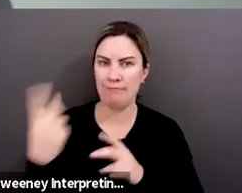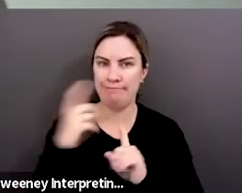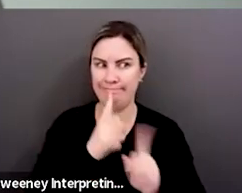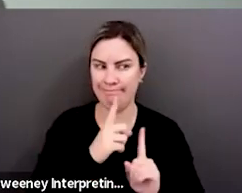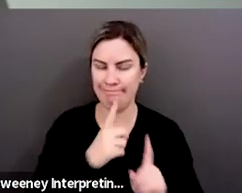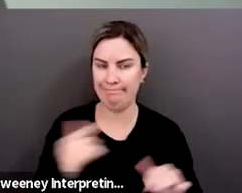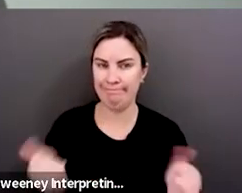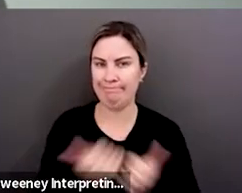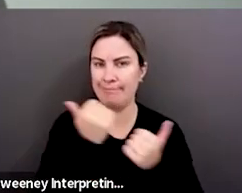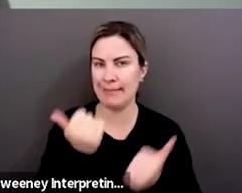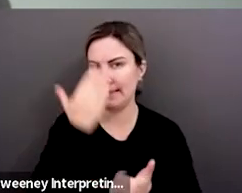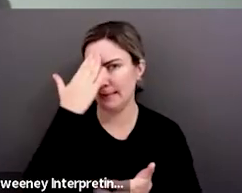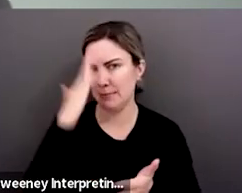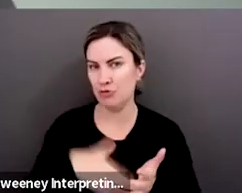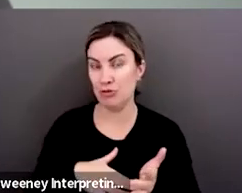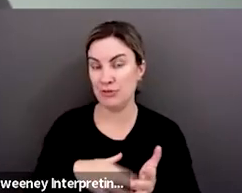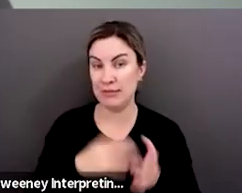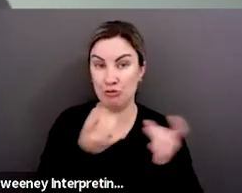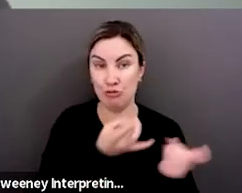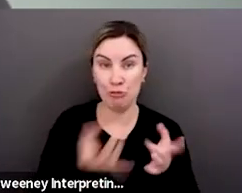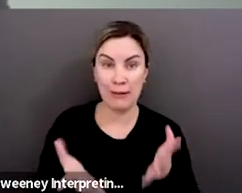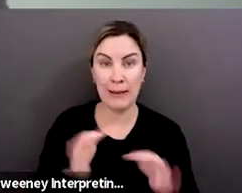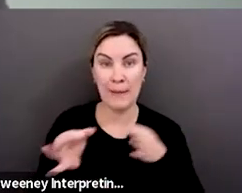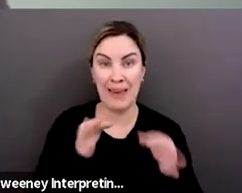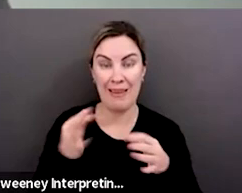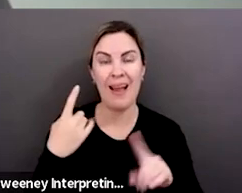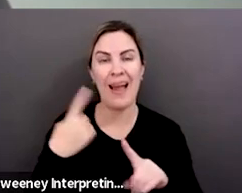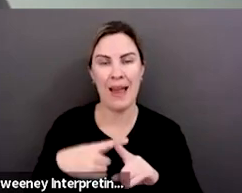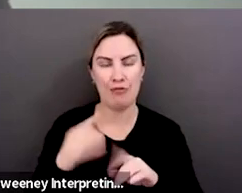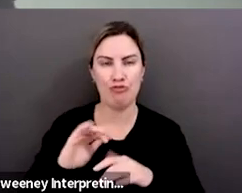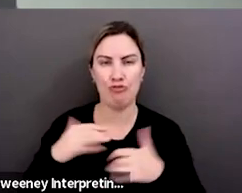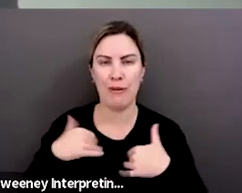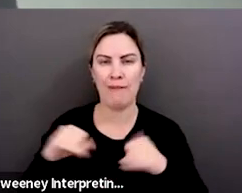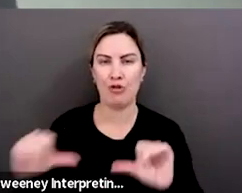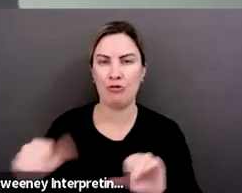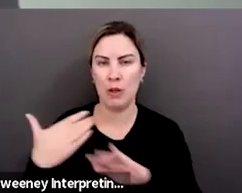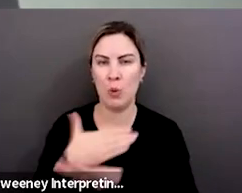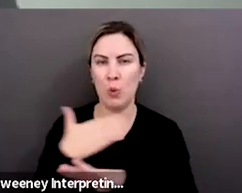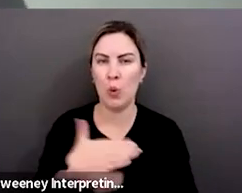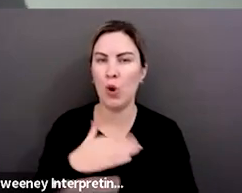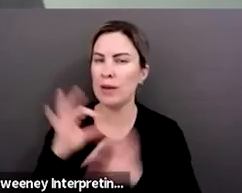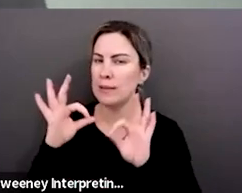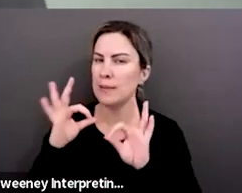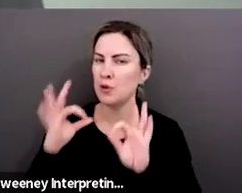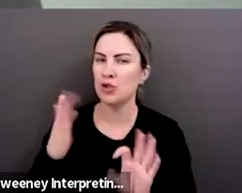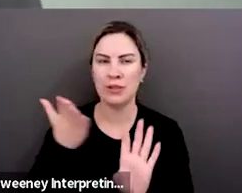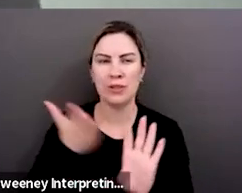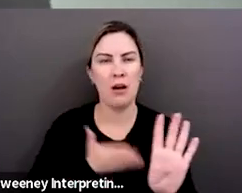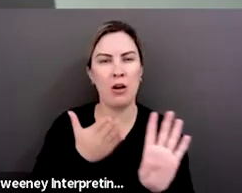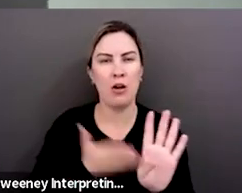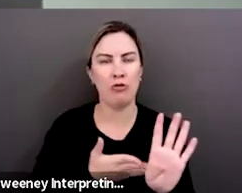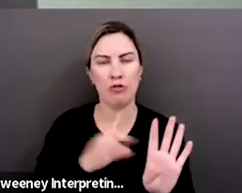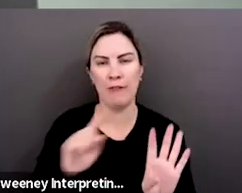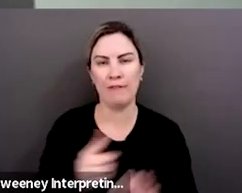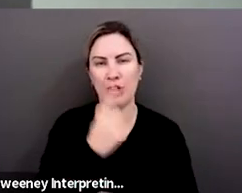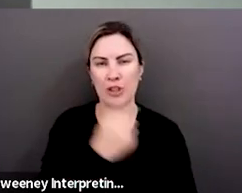in the development of the Ready Plan, but in all of the recovery work that they do, and in particular in elements of psychological first aid. So I guess the first